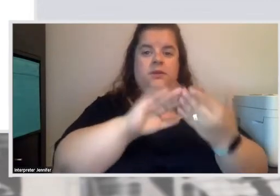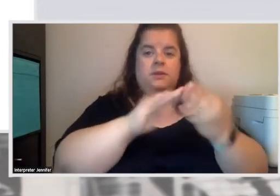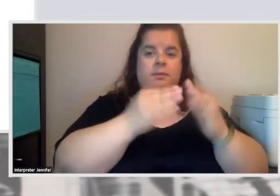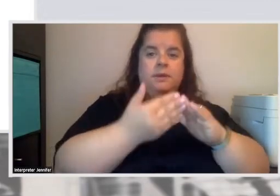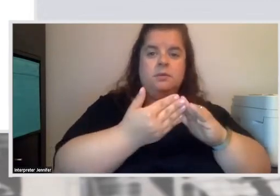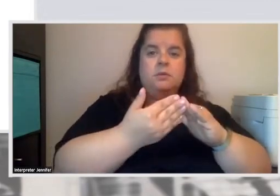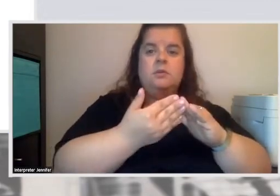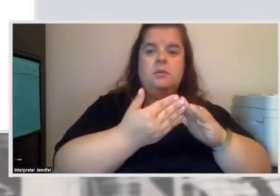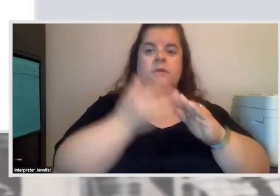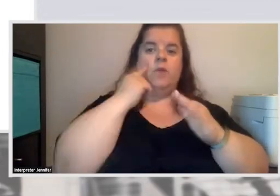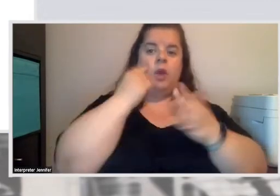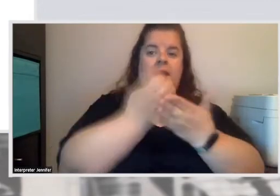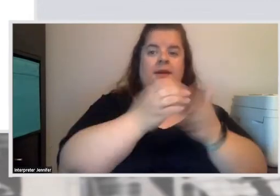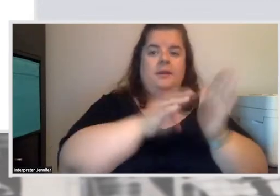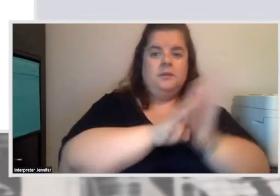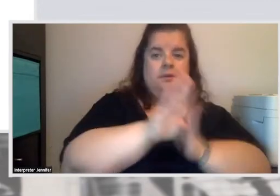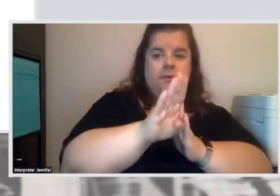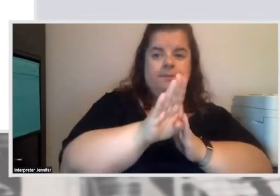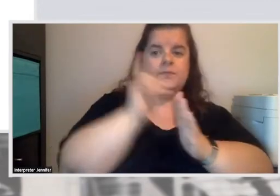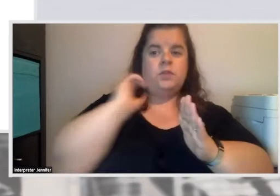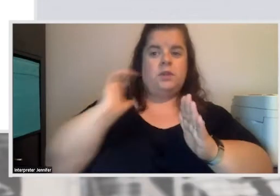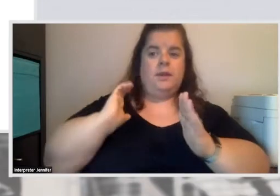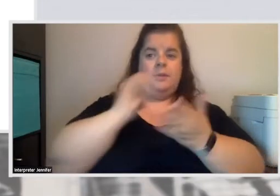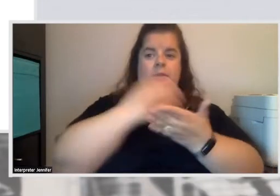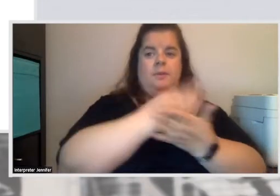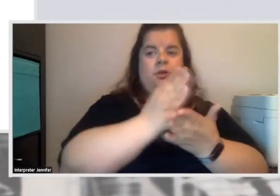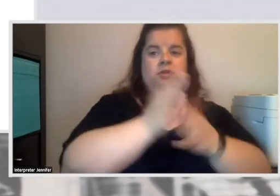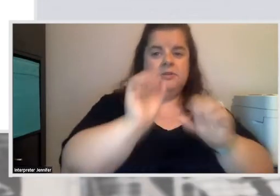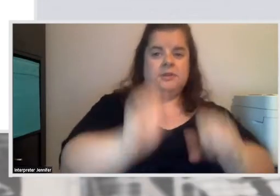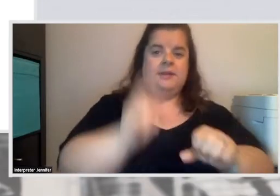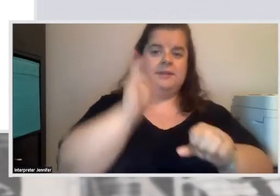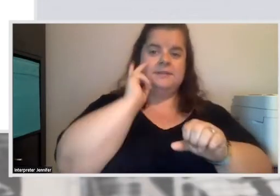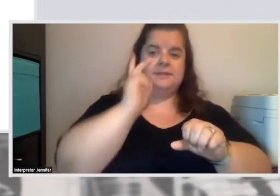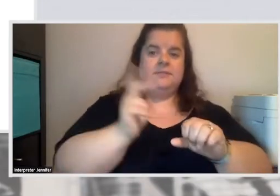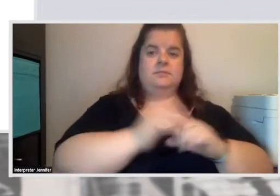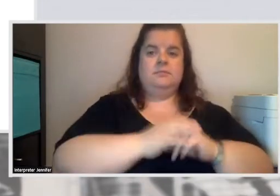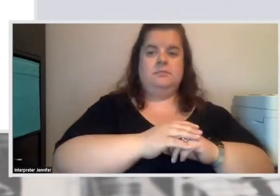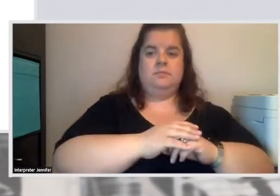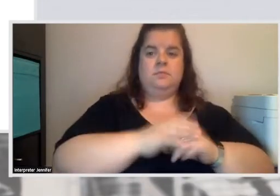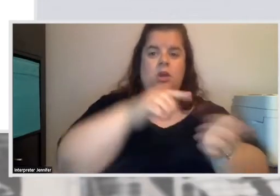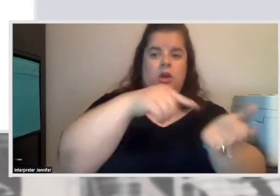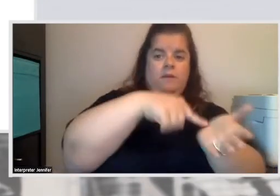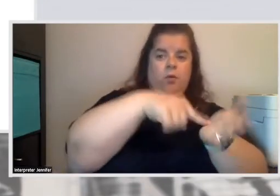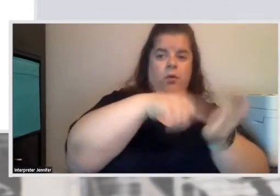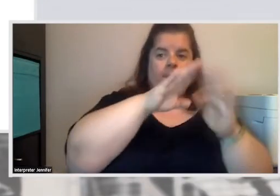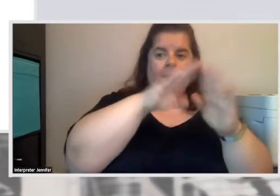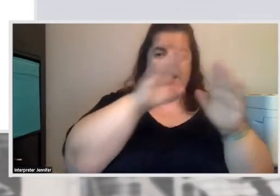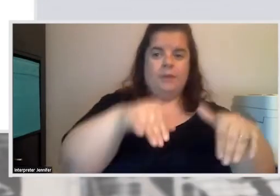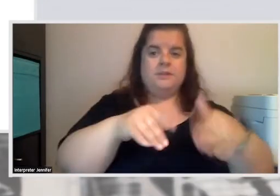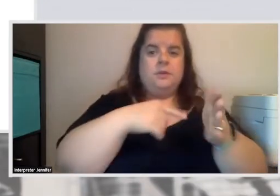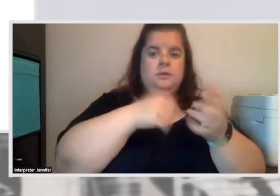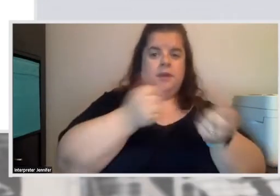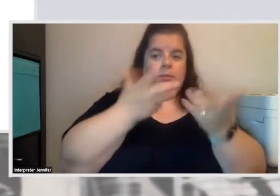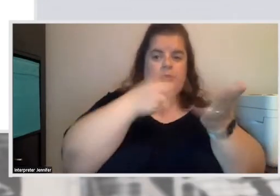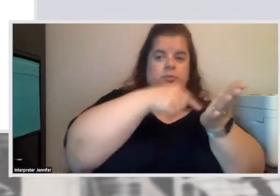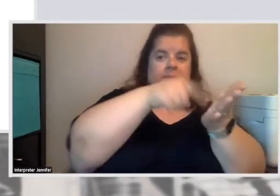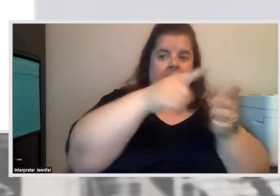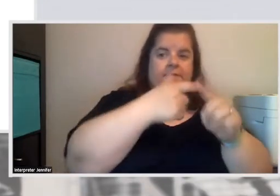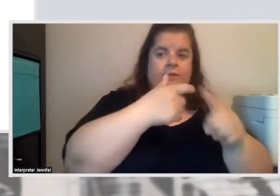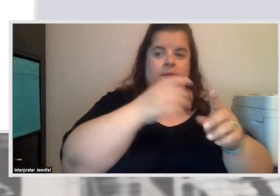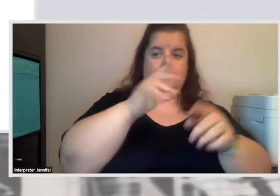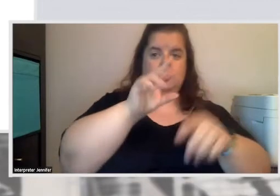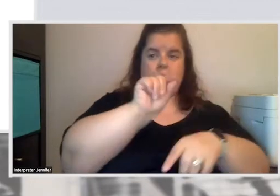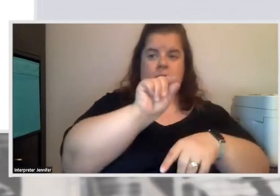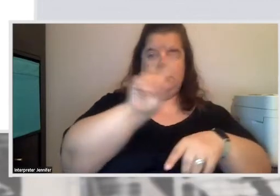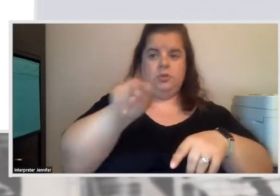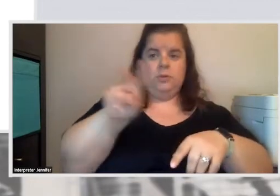development section of the capital budget, we're able to see here what affordable housing activities were funded in 2022 and how